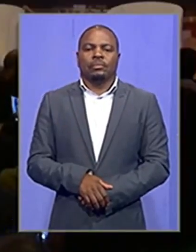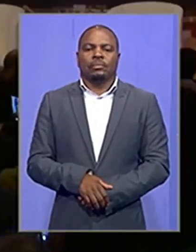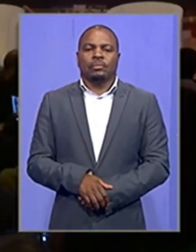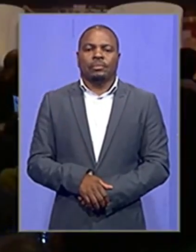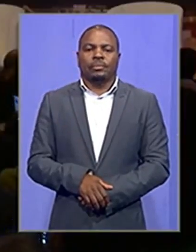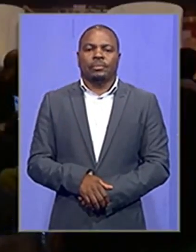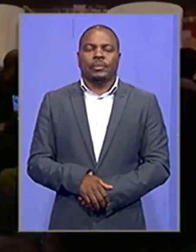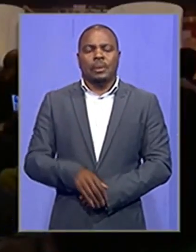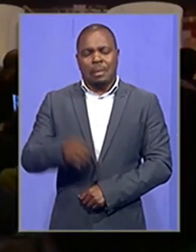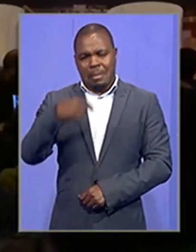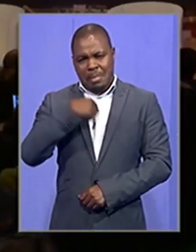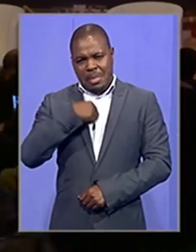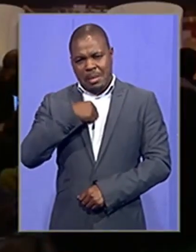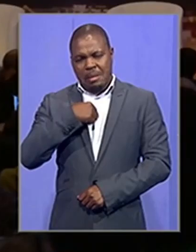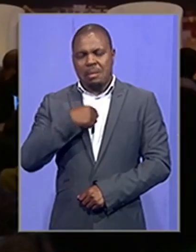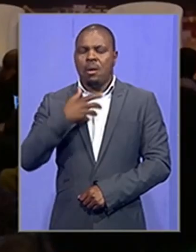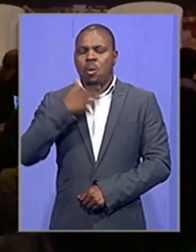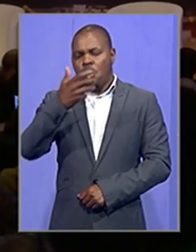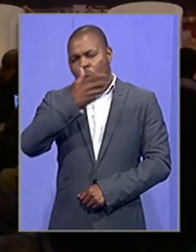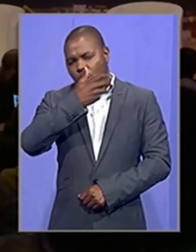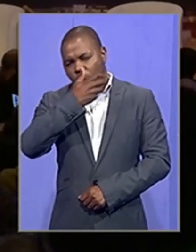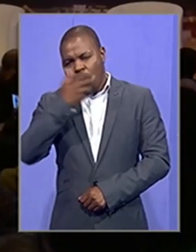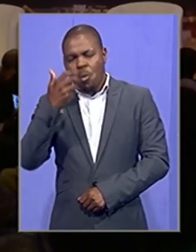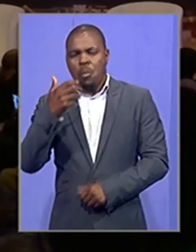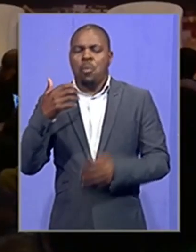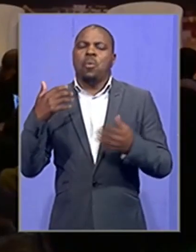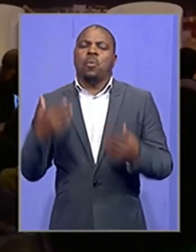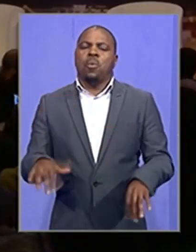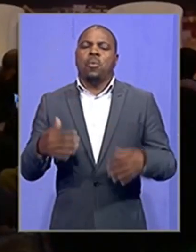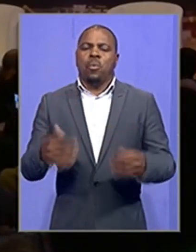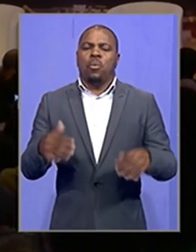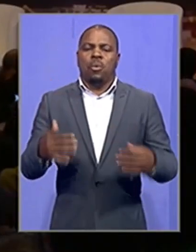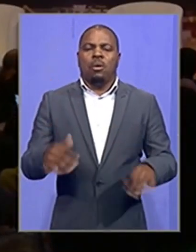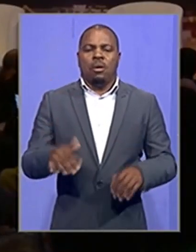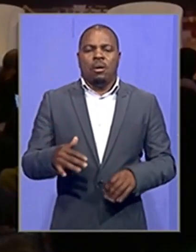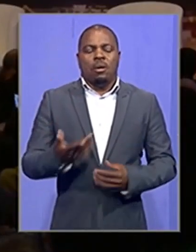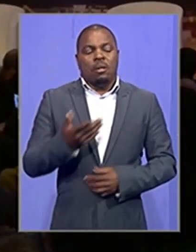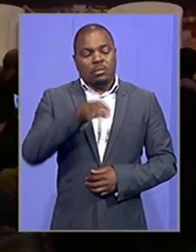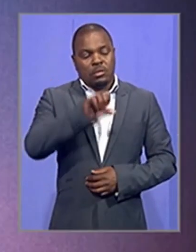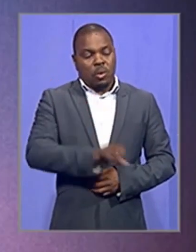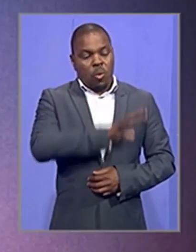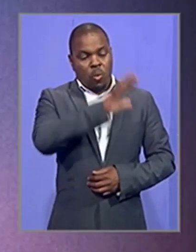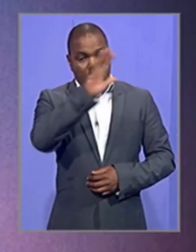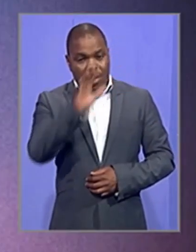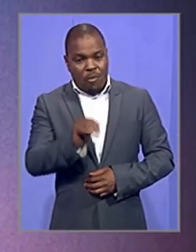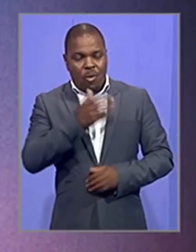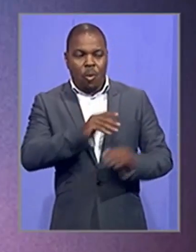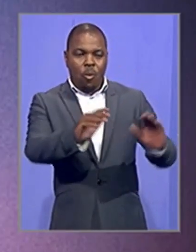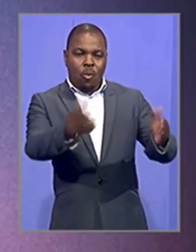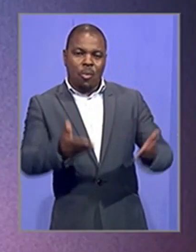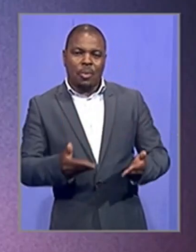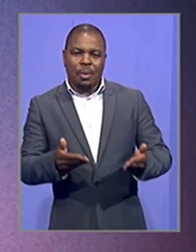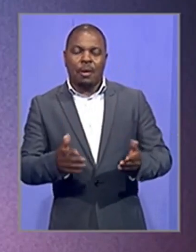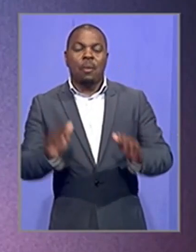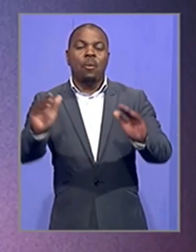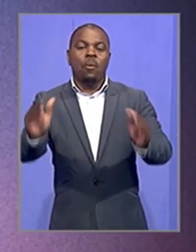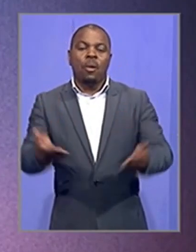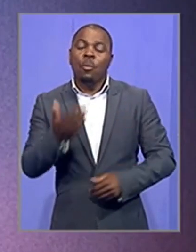I do extend the warmest of South African welcomes to all